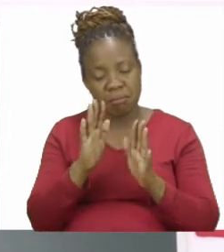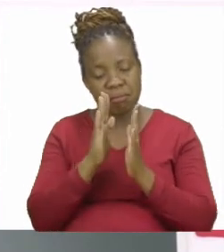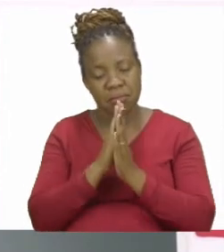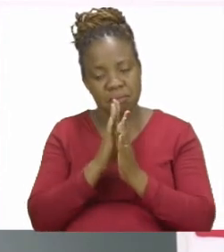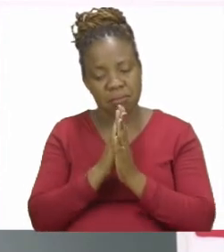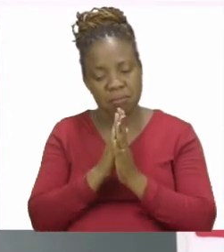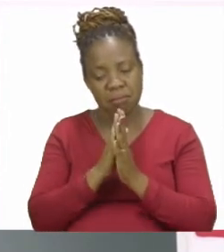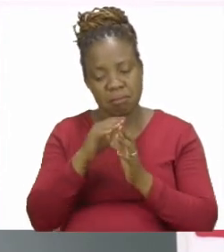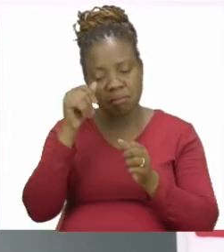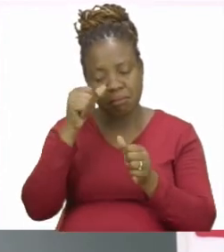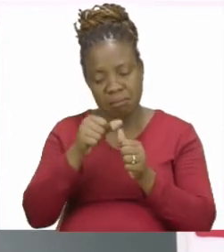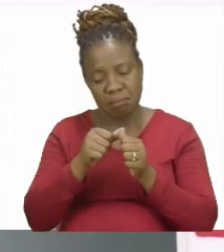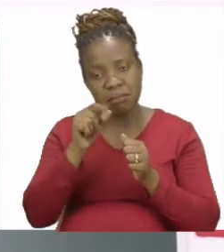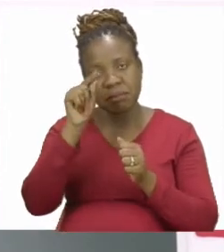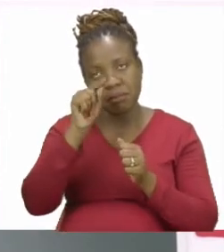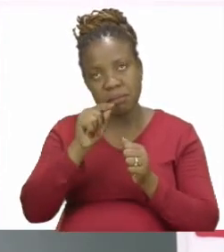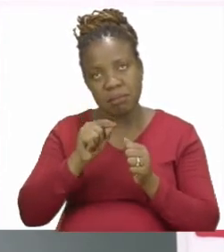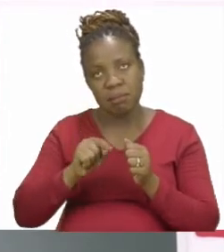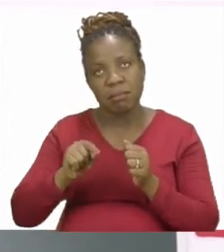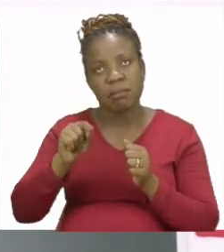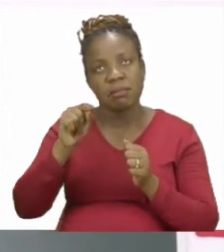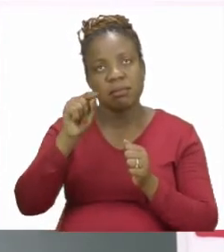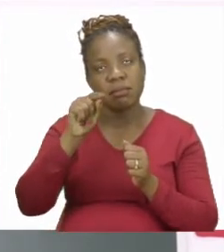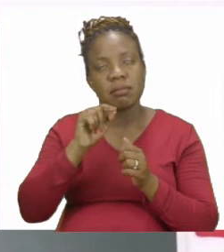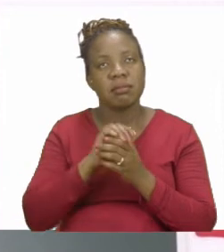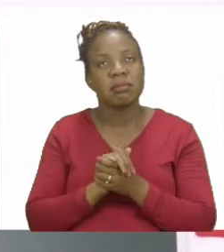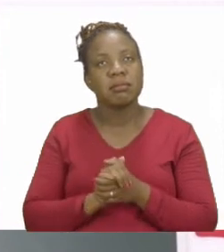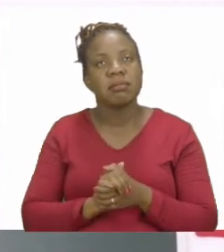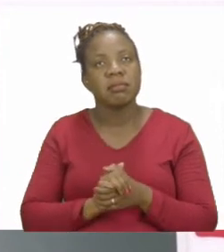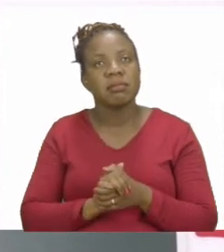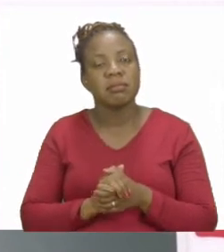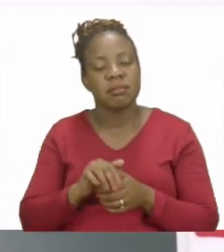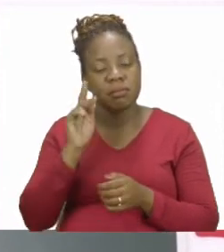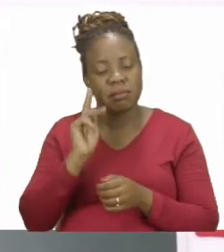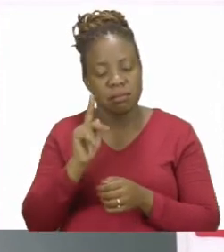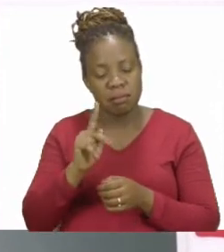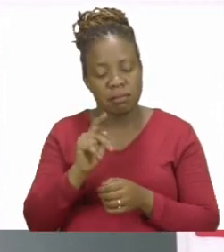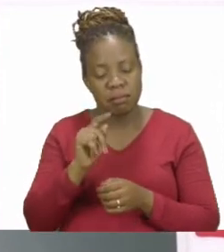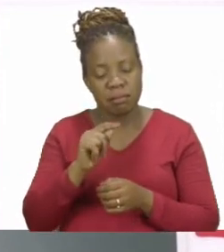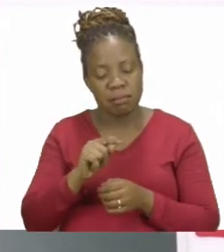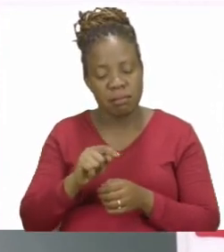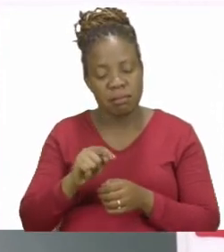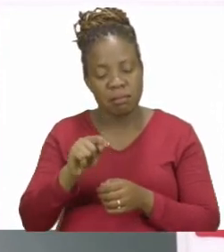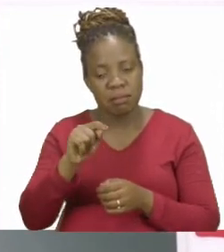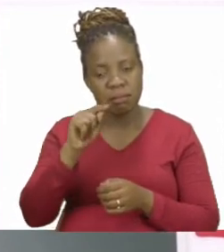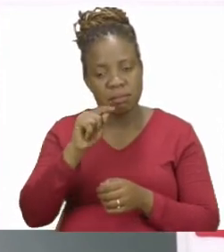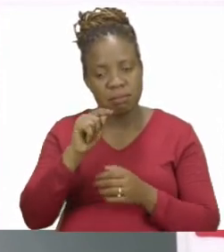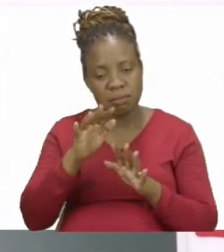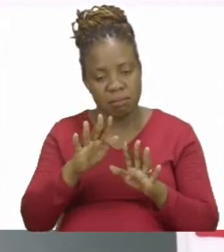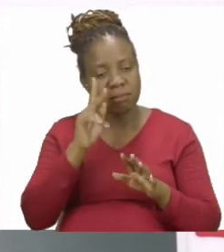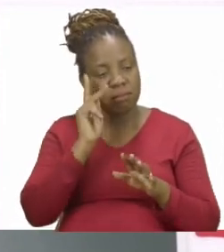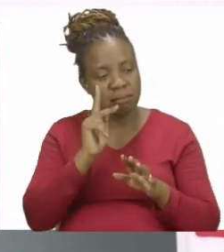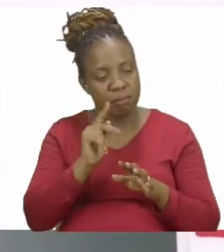board. And once you have circled the word, you must take it or scratch it out.